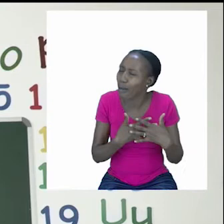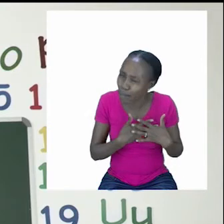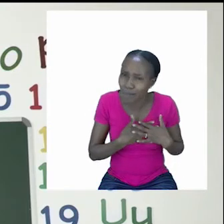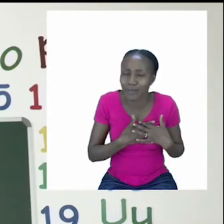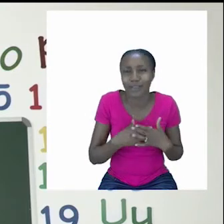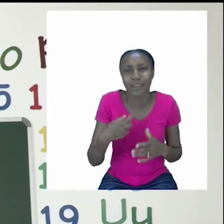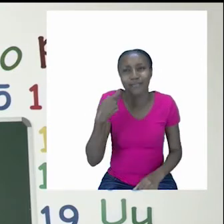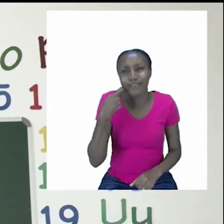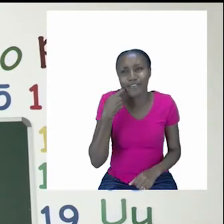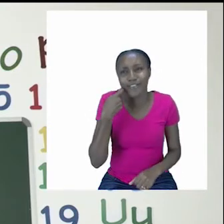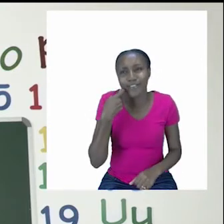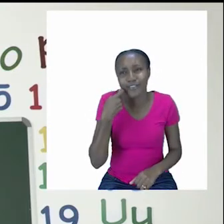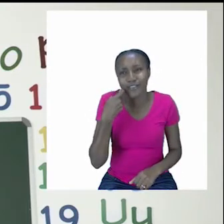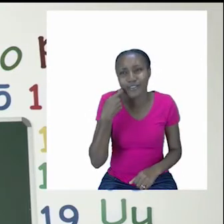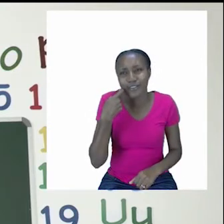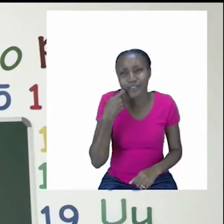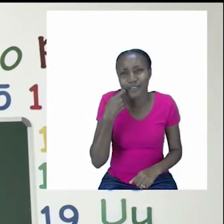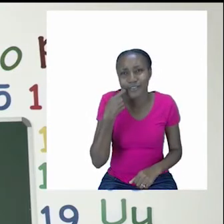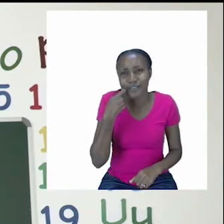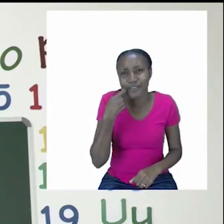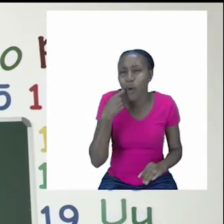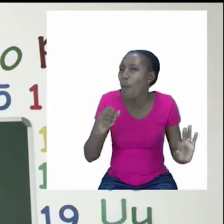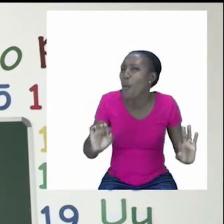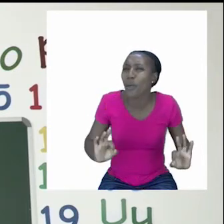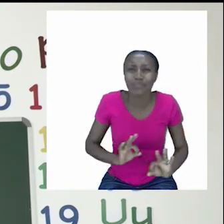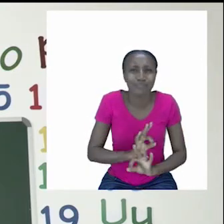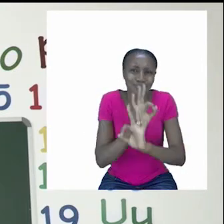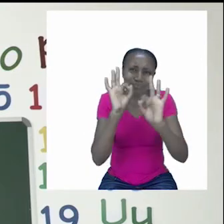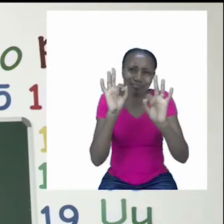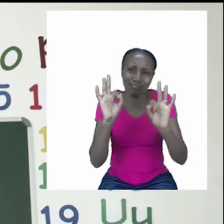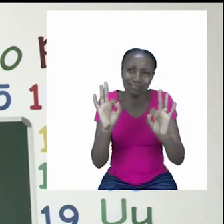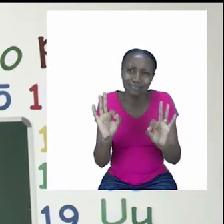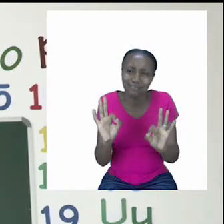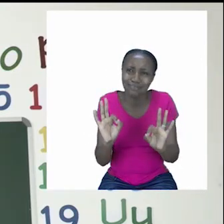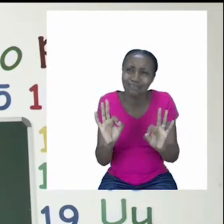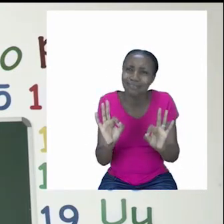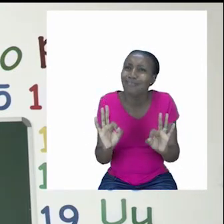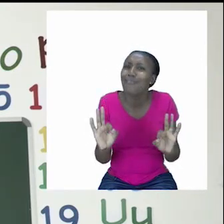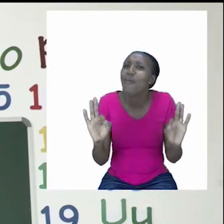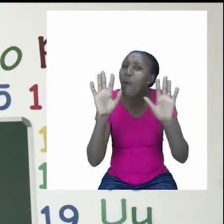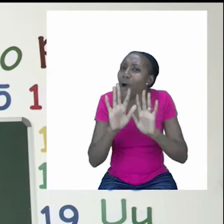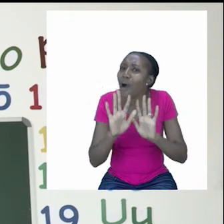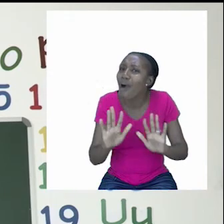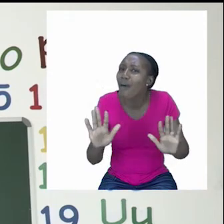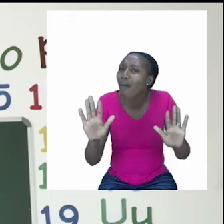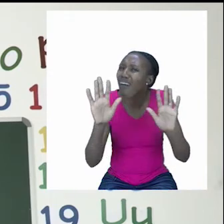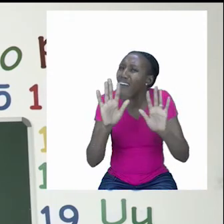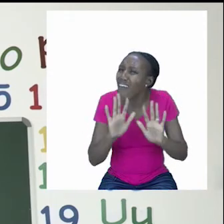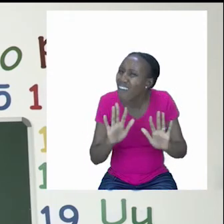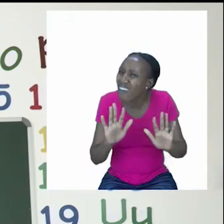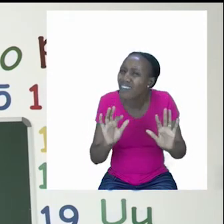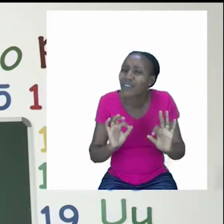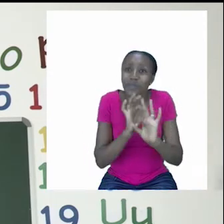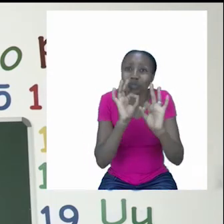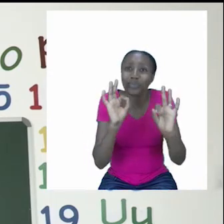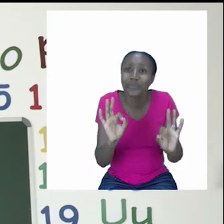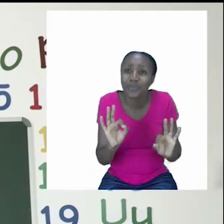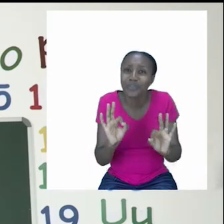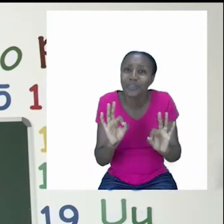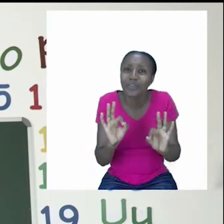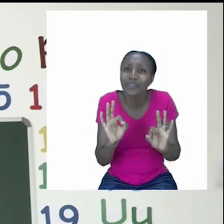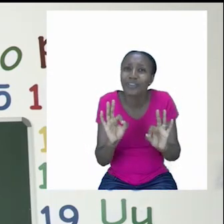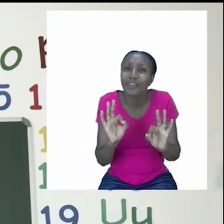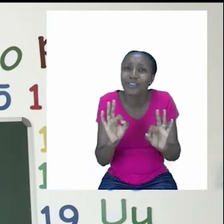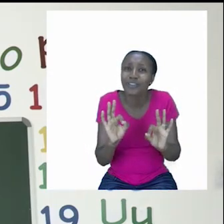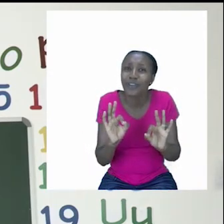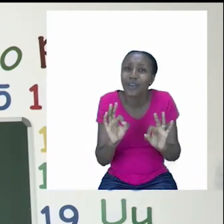fish because they are beautiful colors and they also have a funny mouth